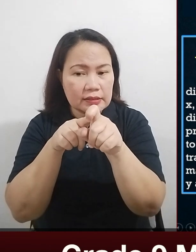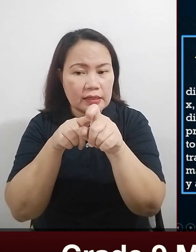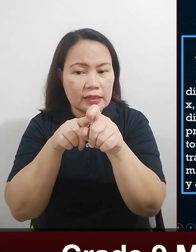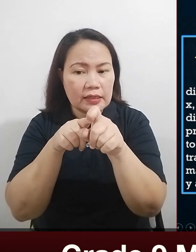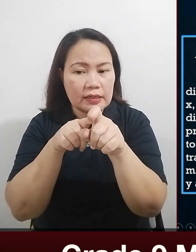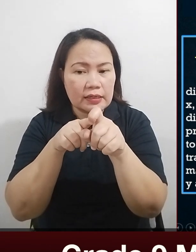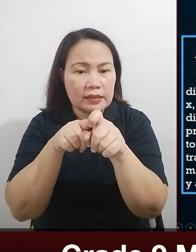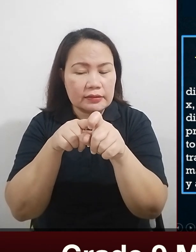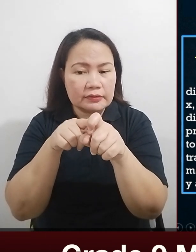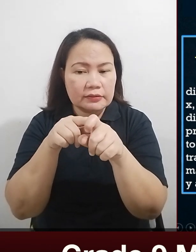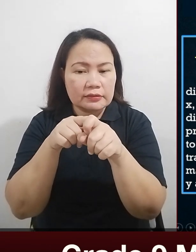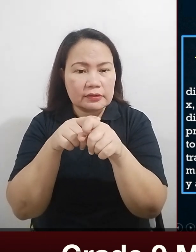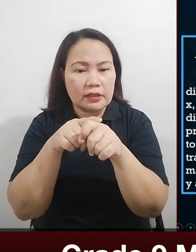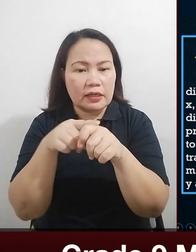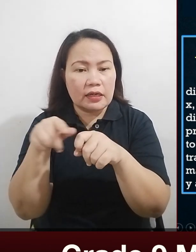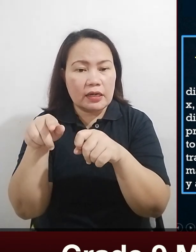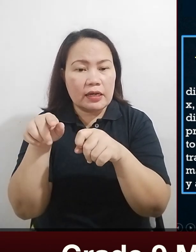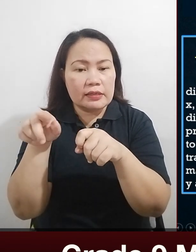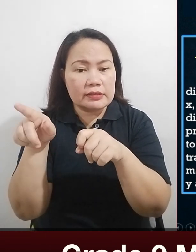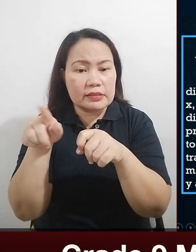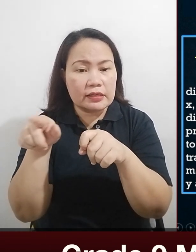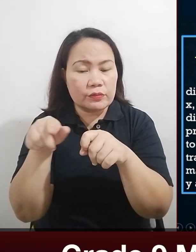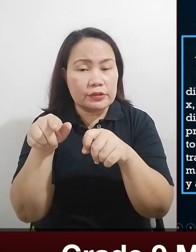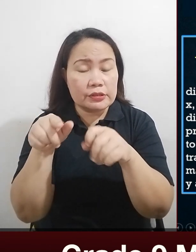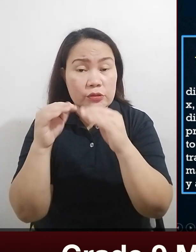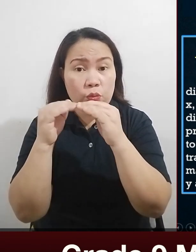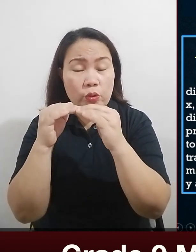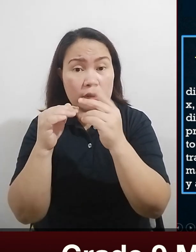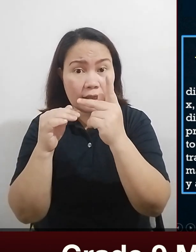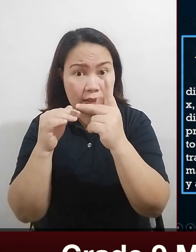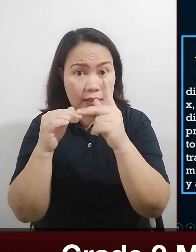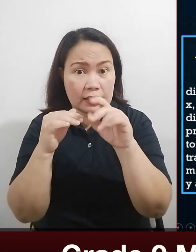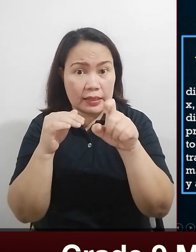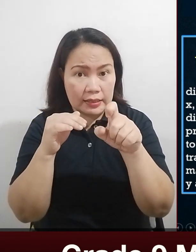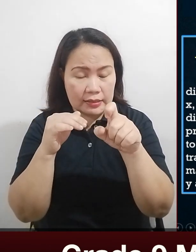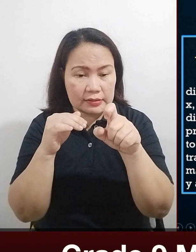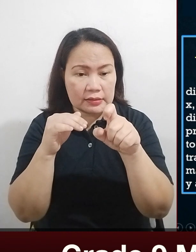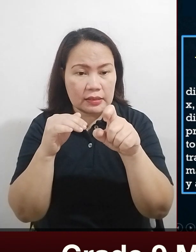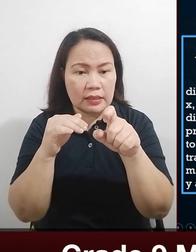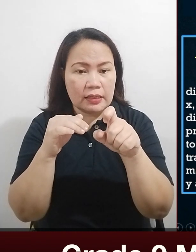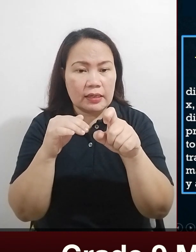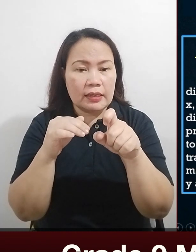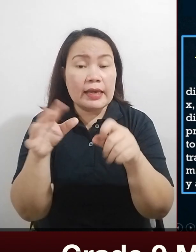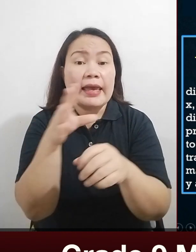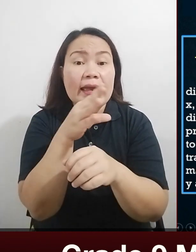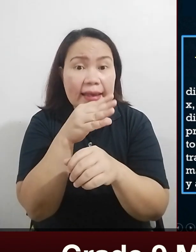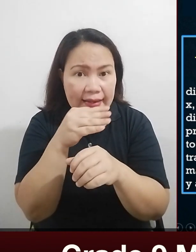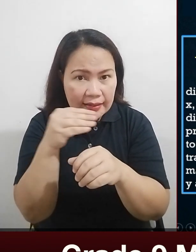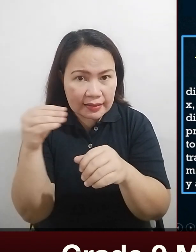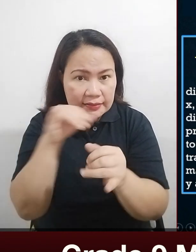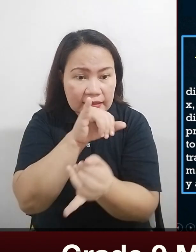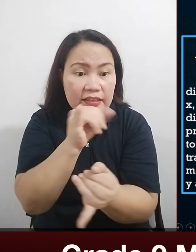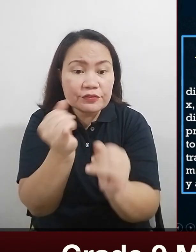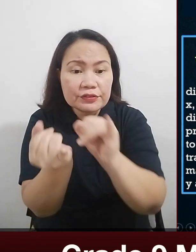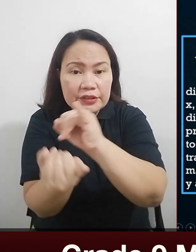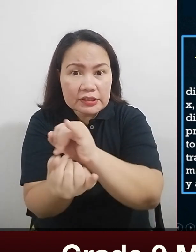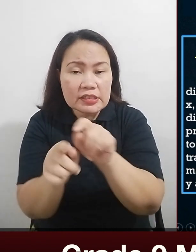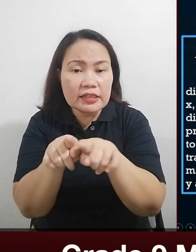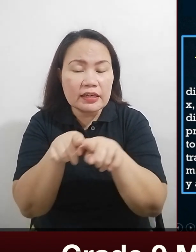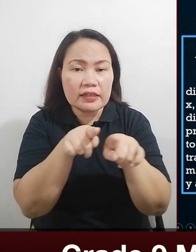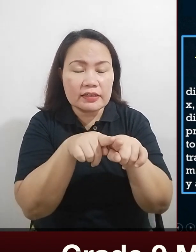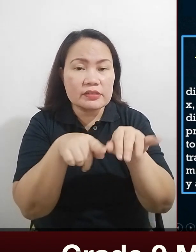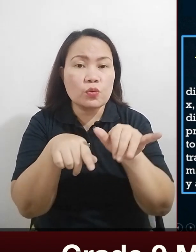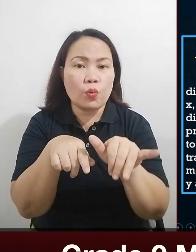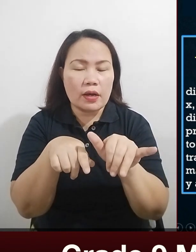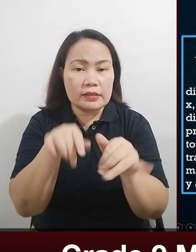direct variation, paano natin tina-translate? So that is Z is equal to KX and